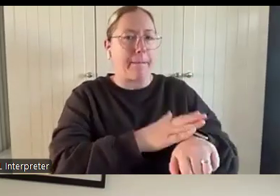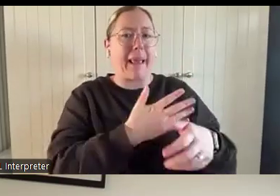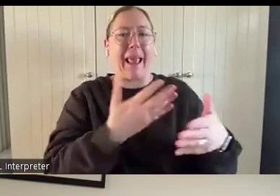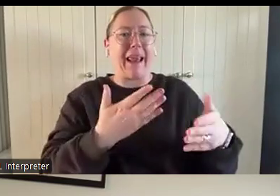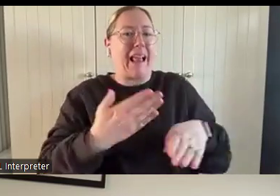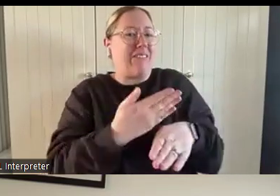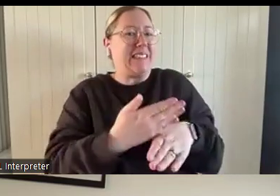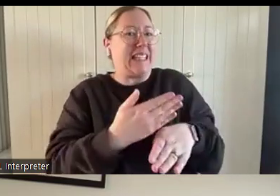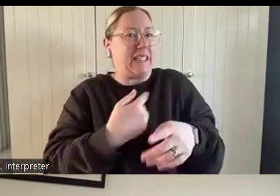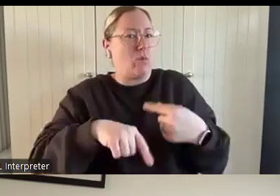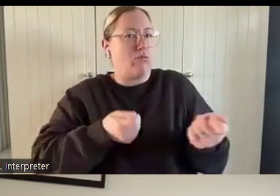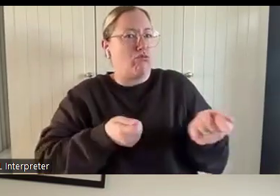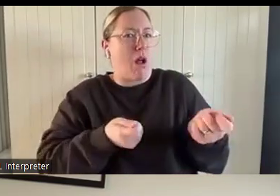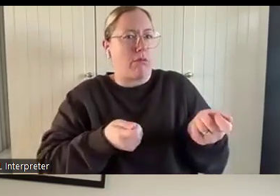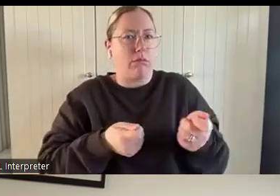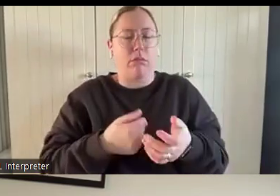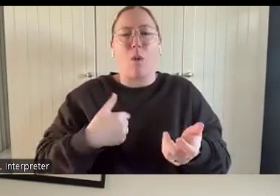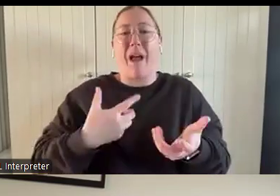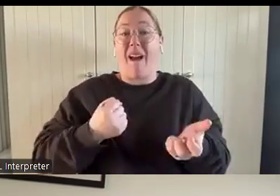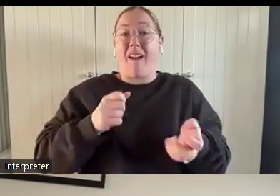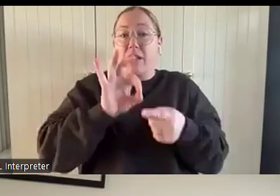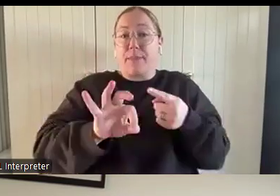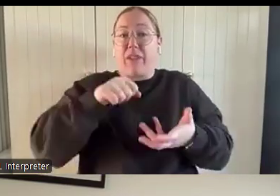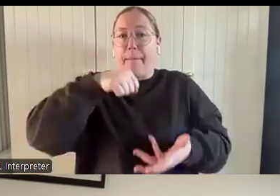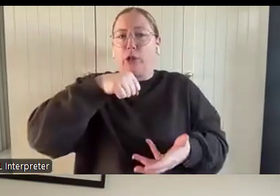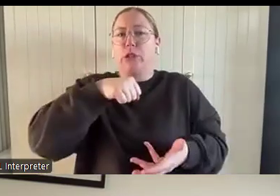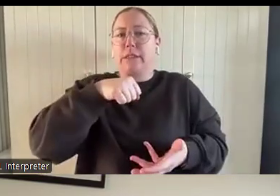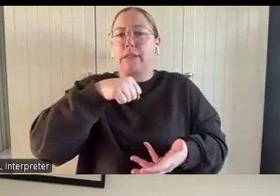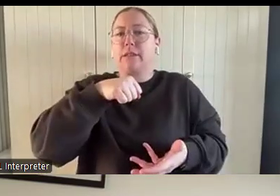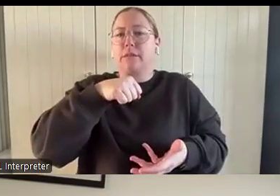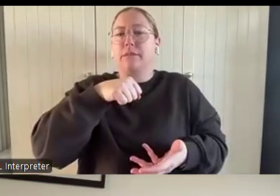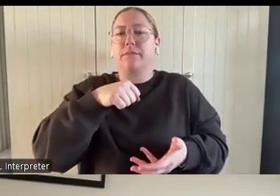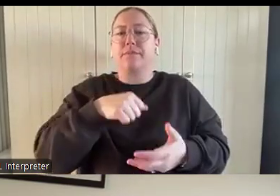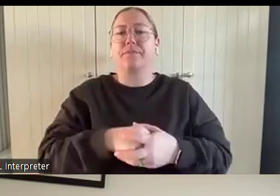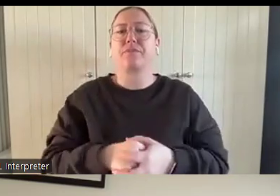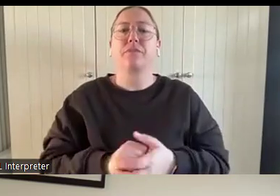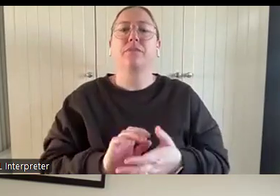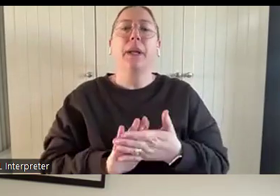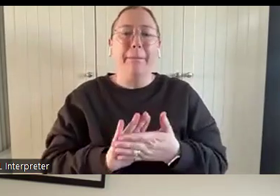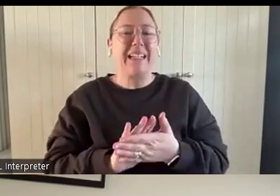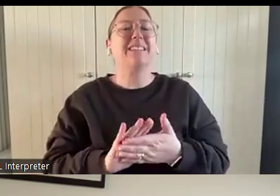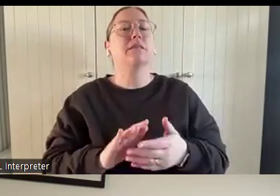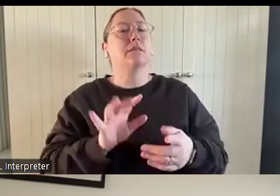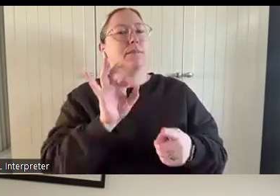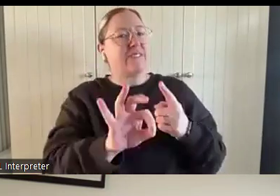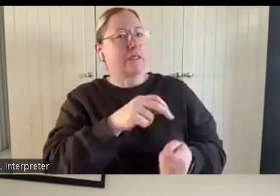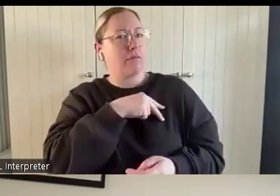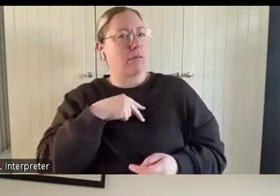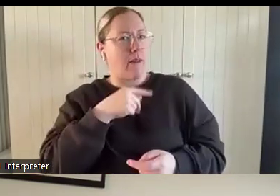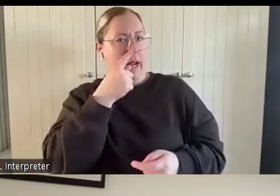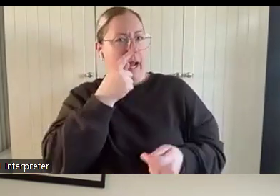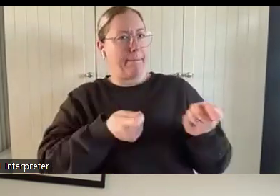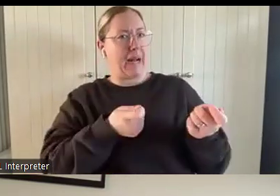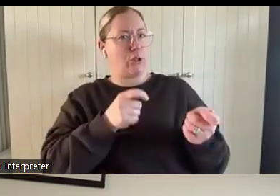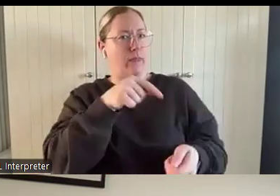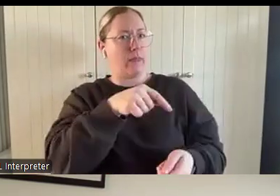budget specifically in place for this and dedicated staff to manage both relationships with the network members and the processing